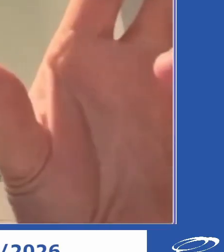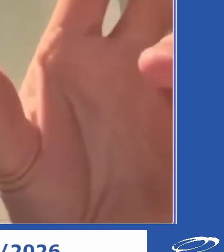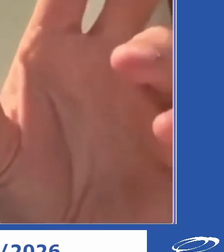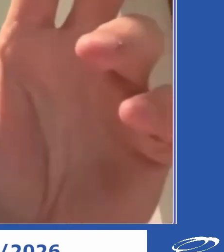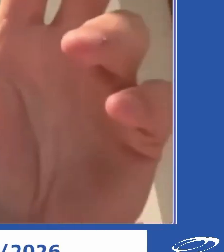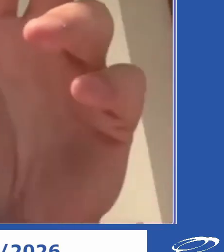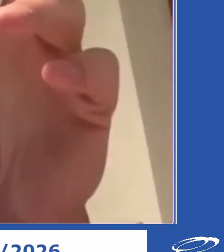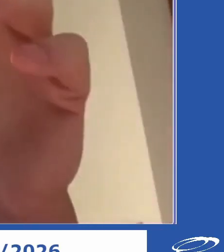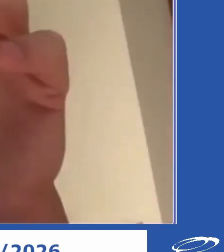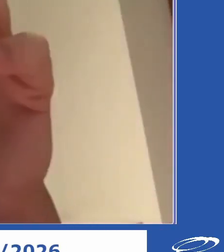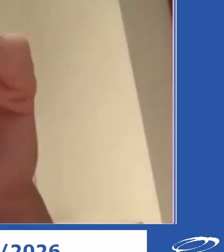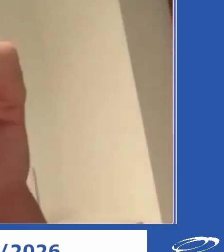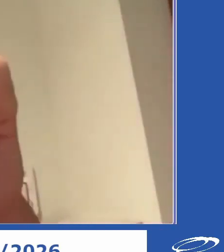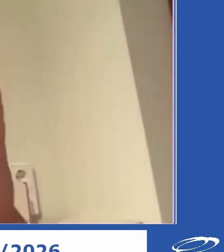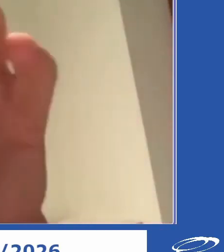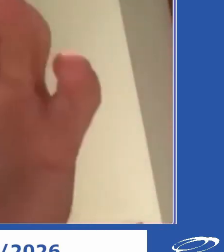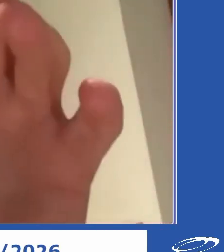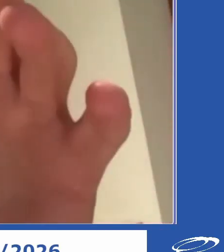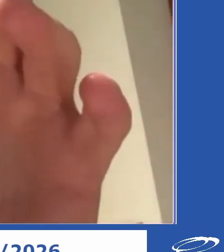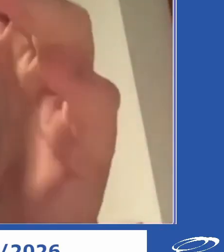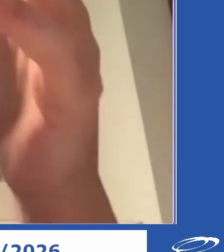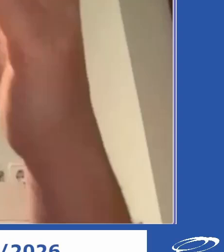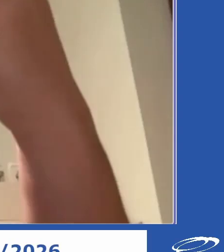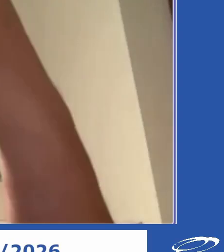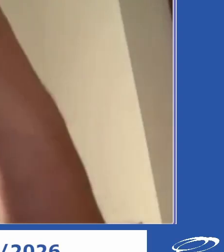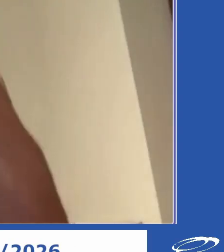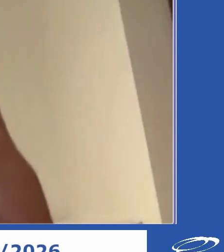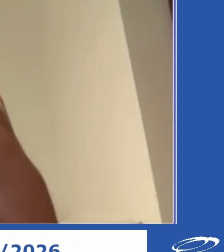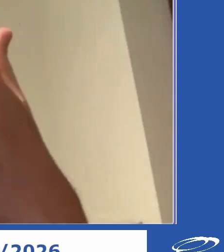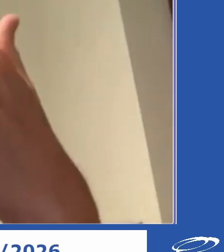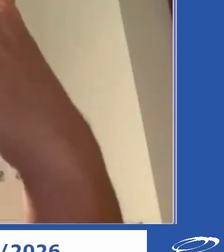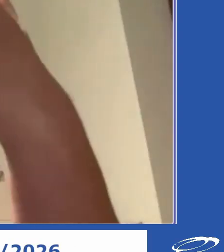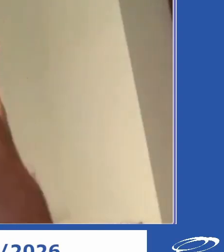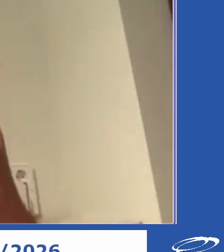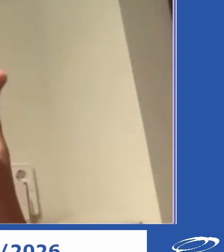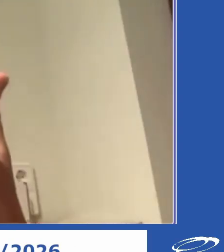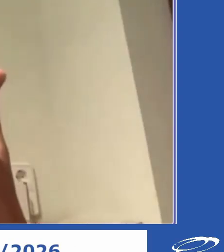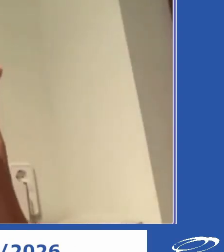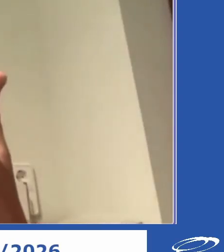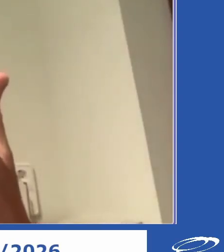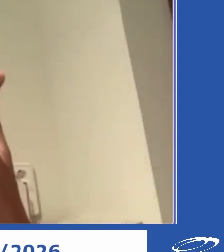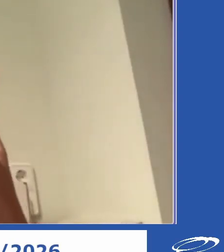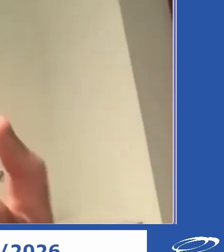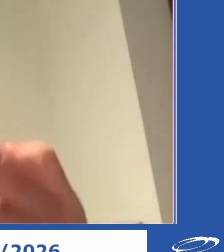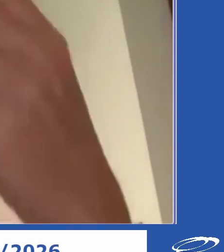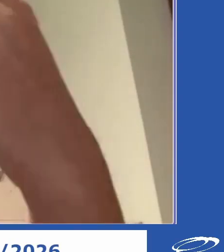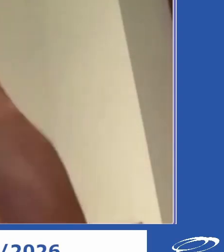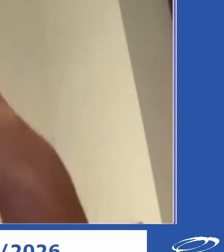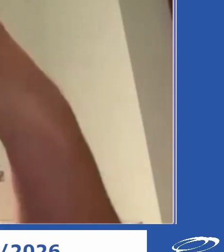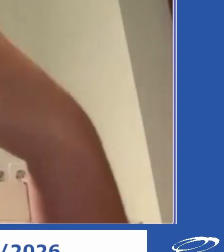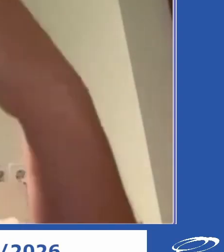infection, depending on my patient is receiving antibiotic prior to culture, yeah? Because if my patient has